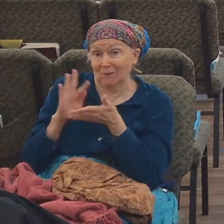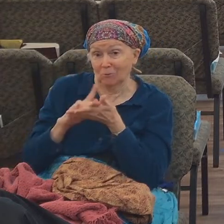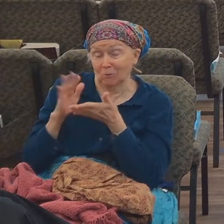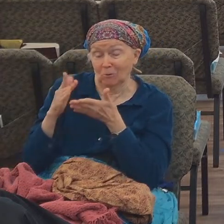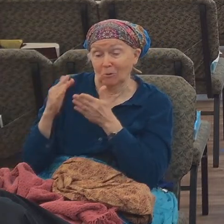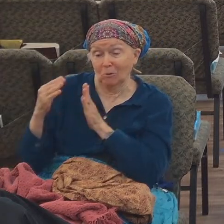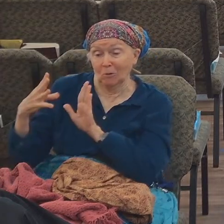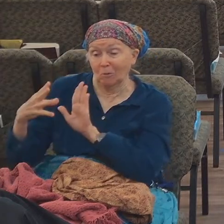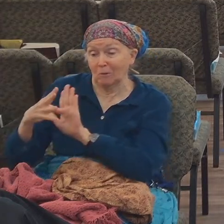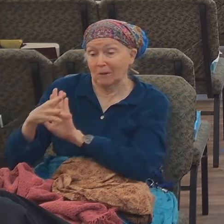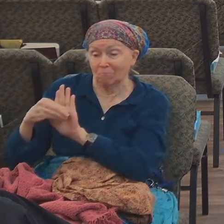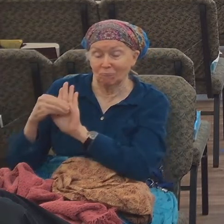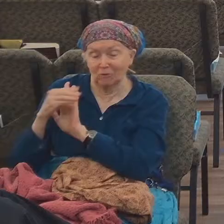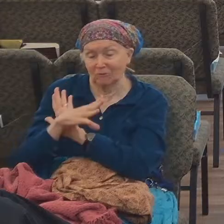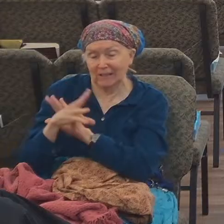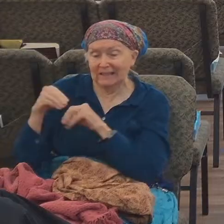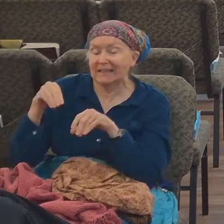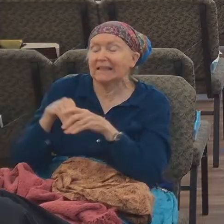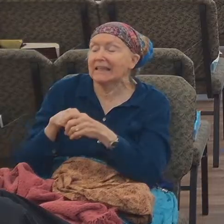in that society?